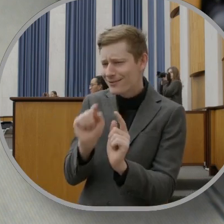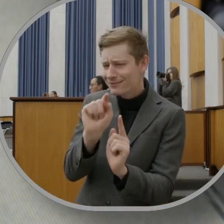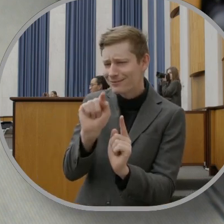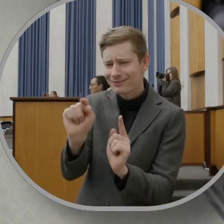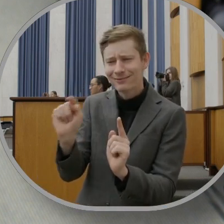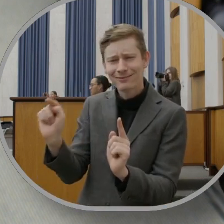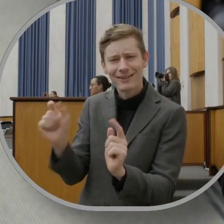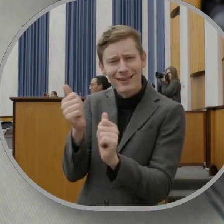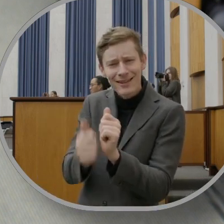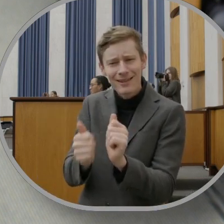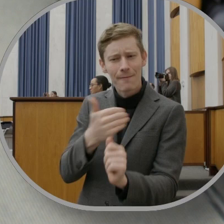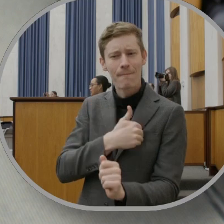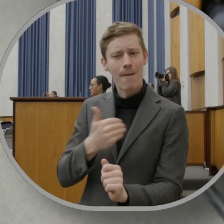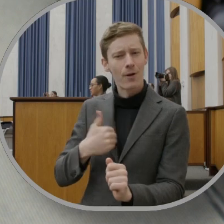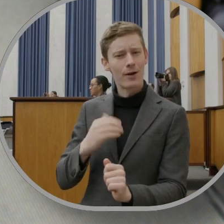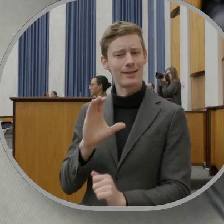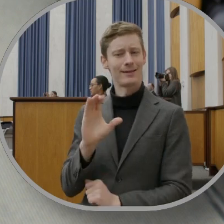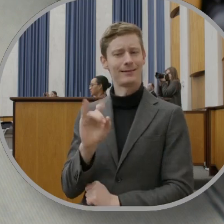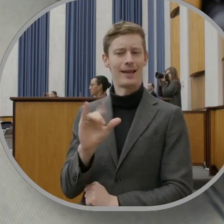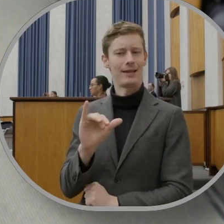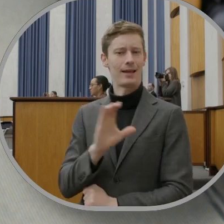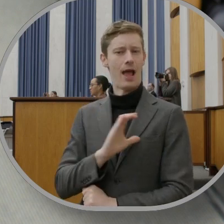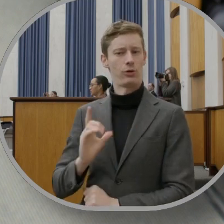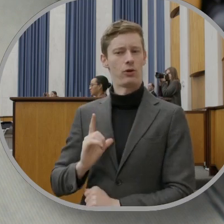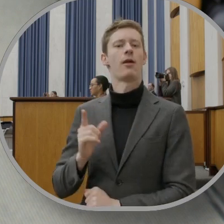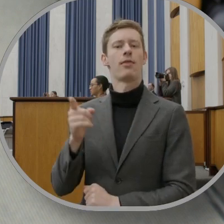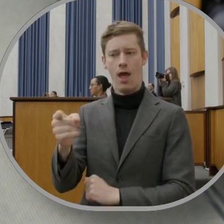each one of you, members of the City Council, contribute to what's